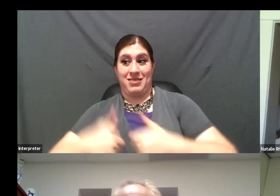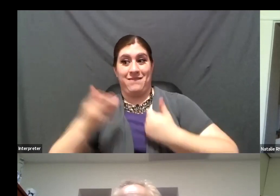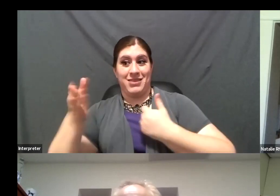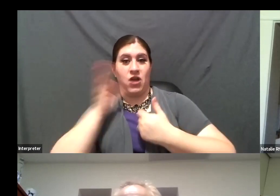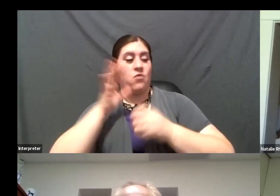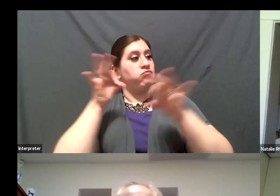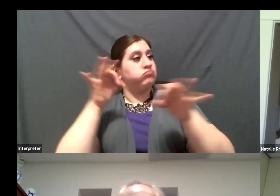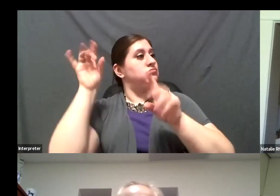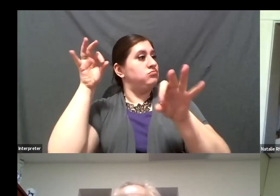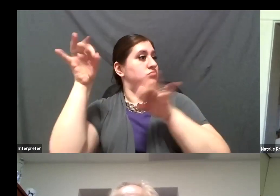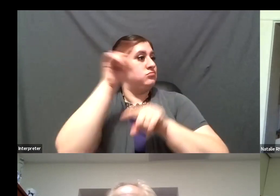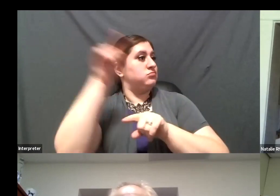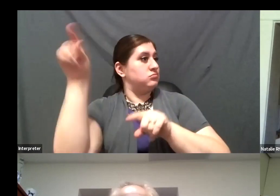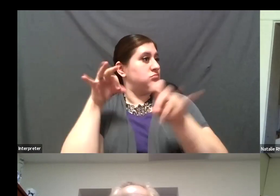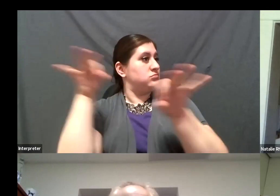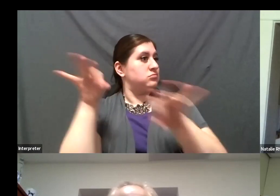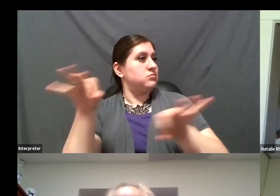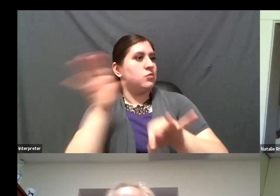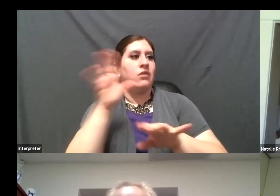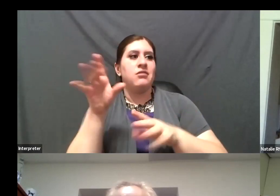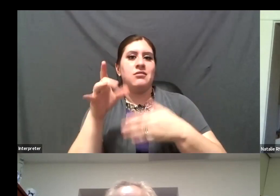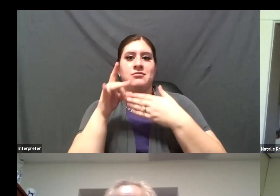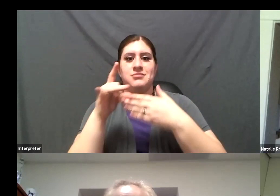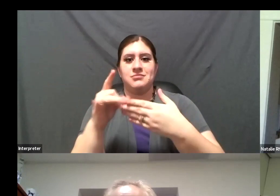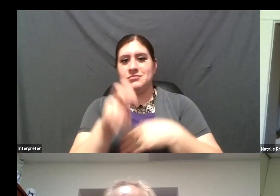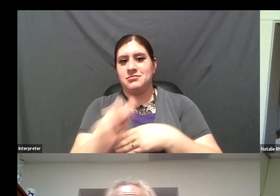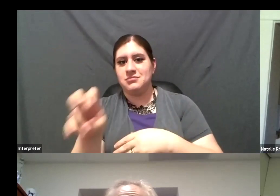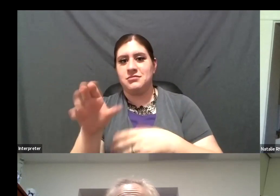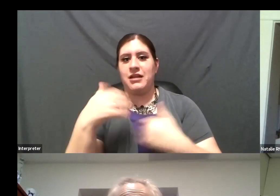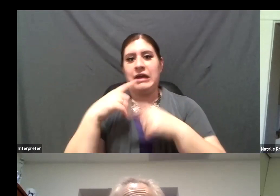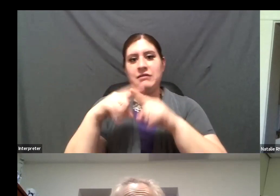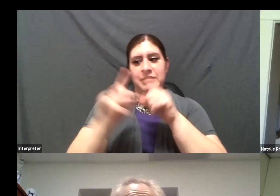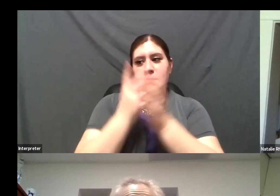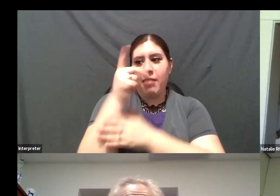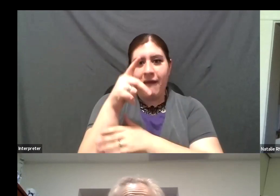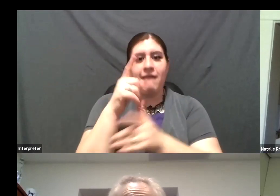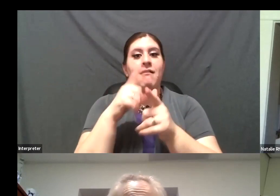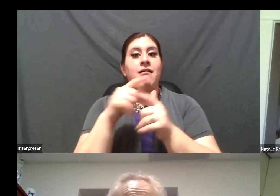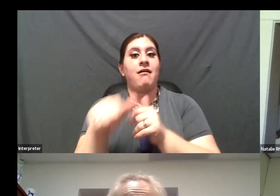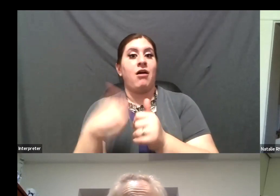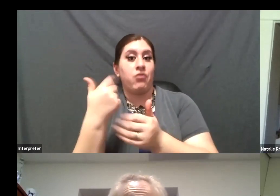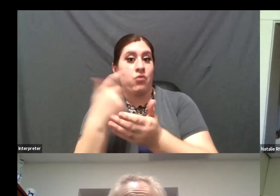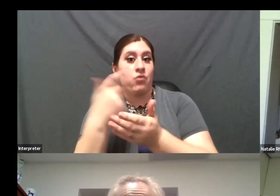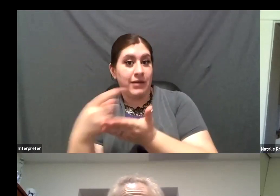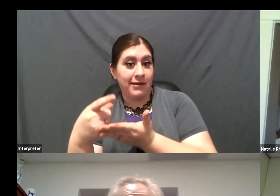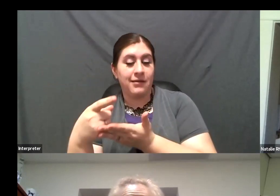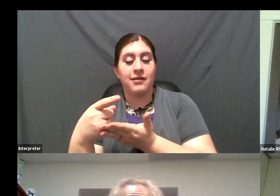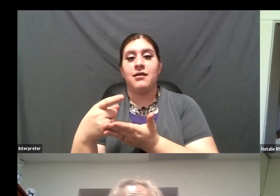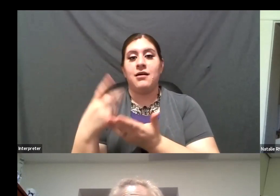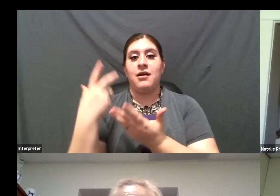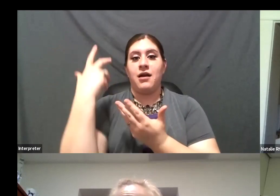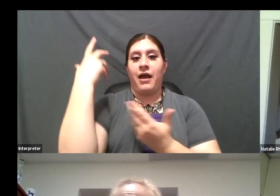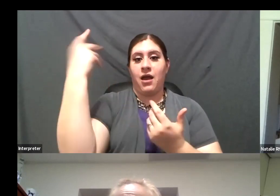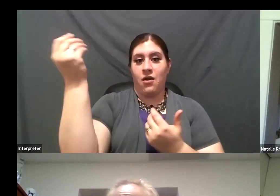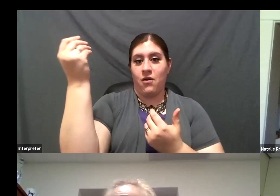various different organisms and plants that are there. And then another week is spent out